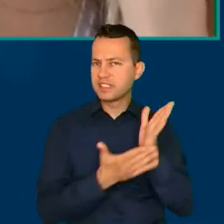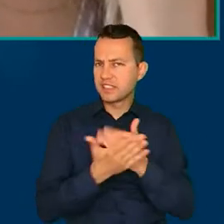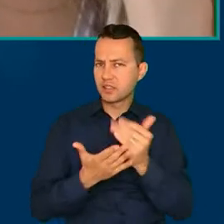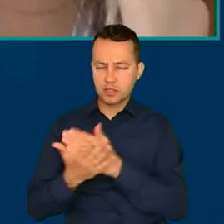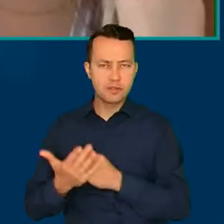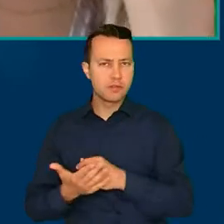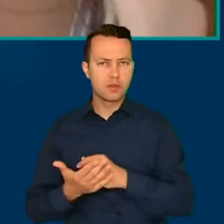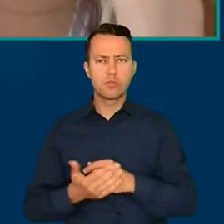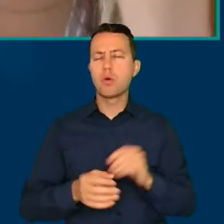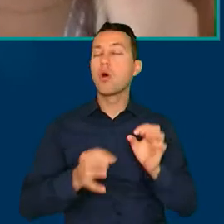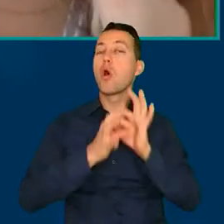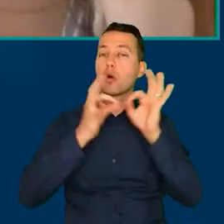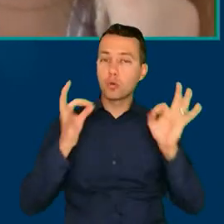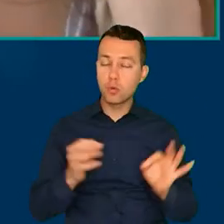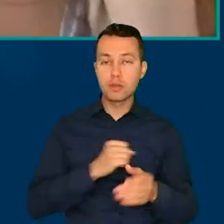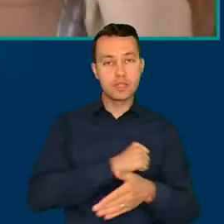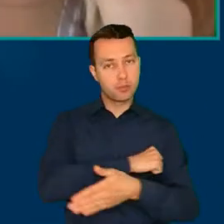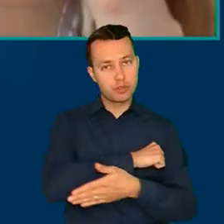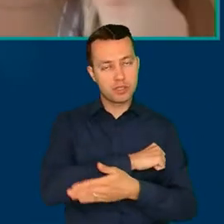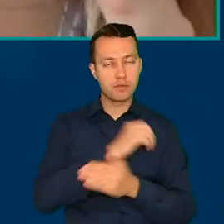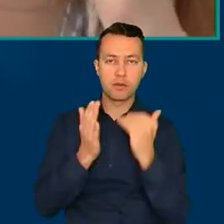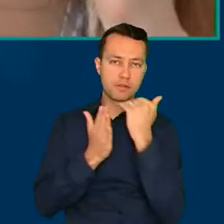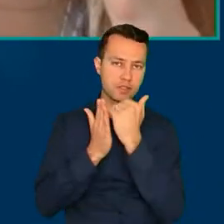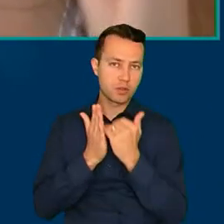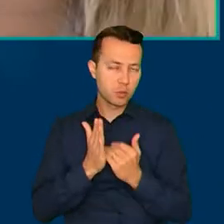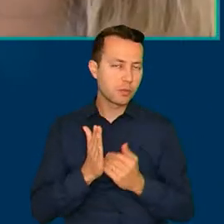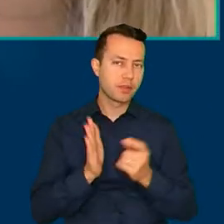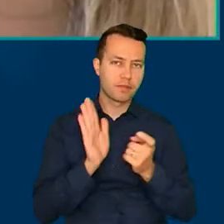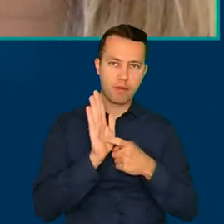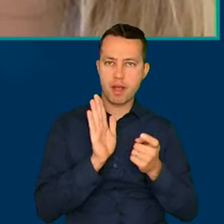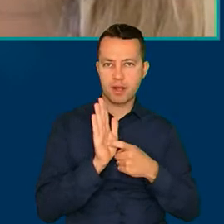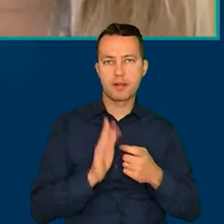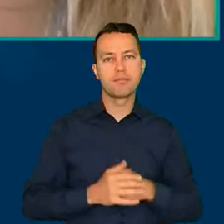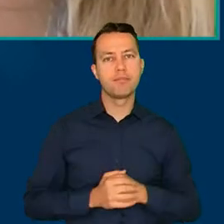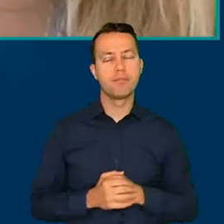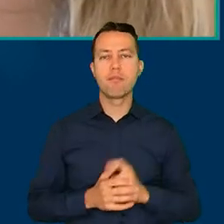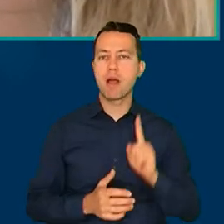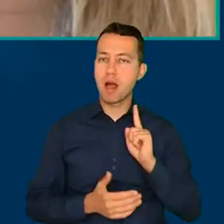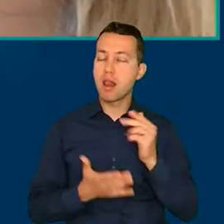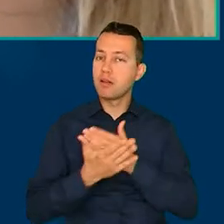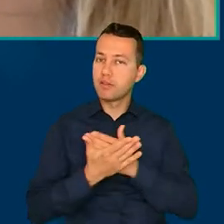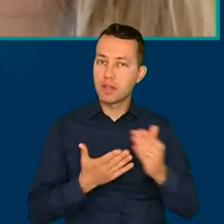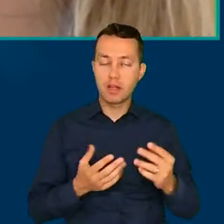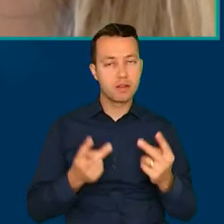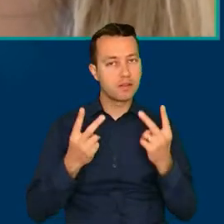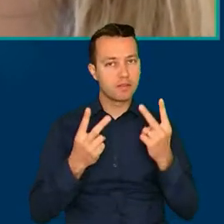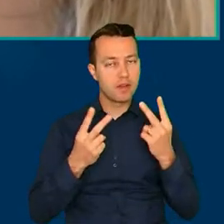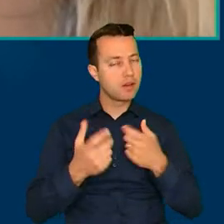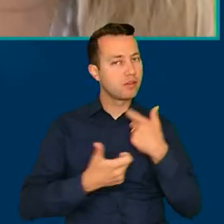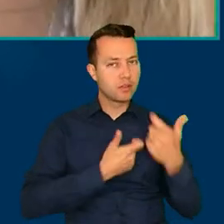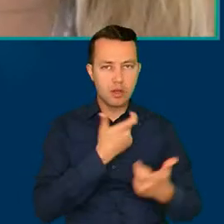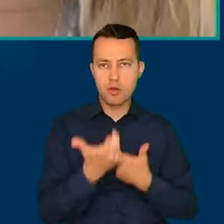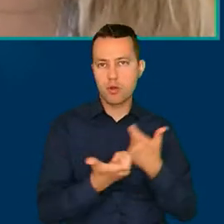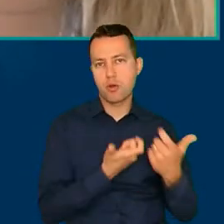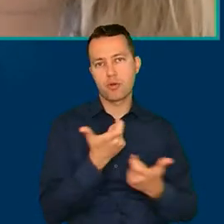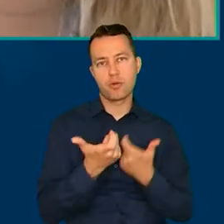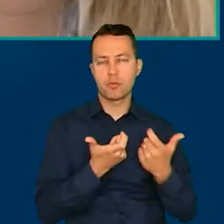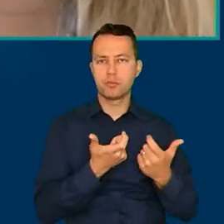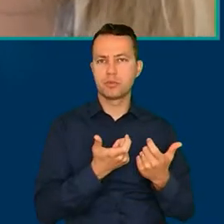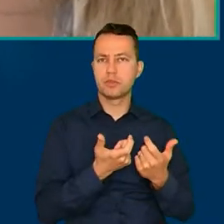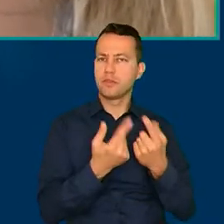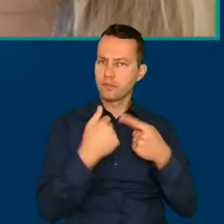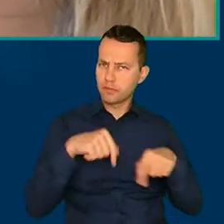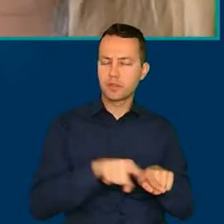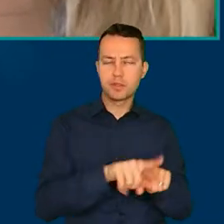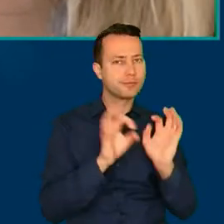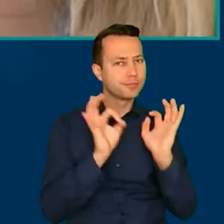a practical way. And it's really this general due diligence guidance that has now formed the basis of a lot of the legislation we're seeing discussed, and some of the